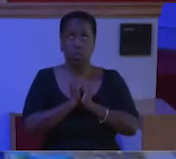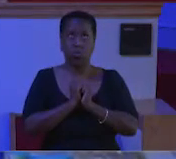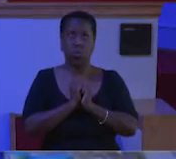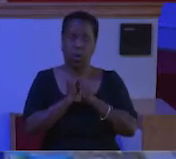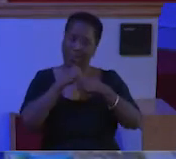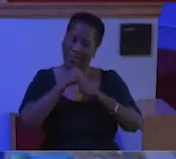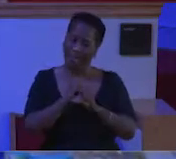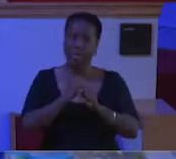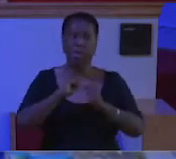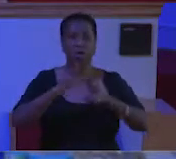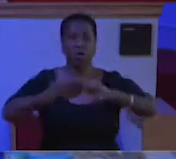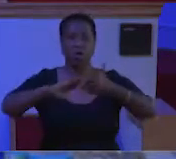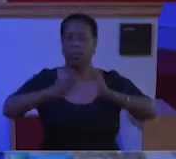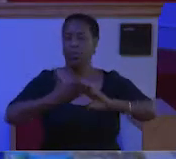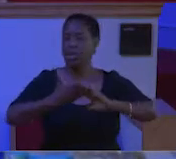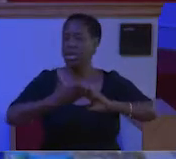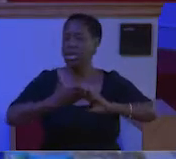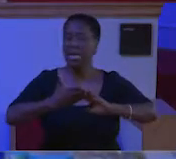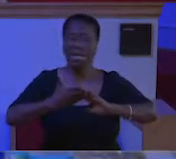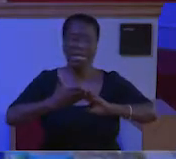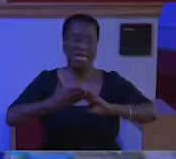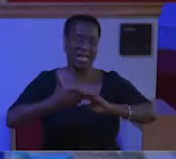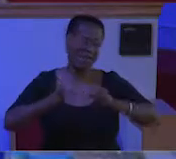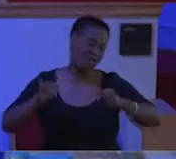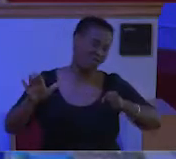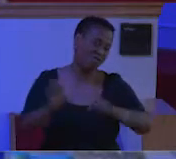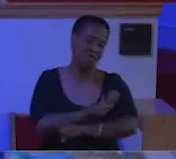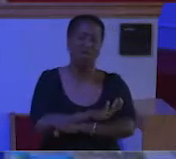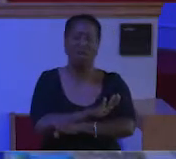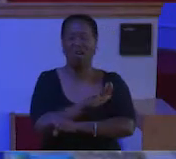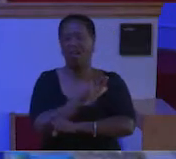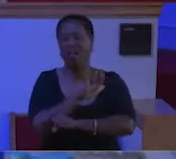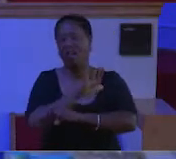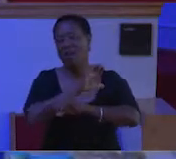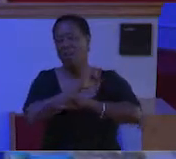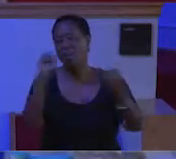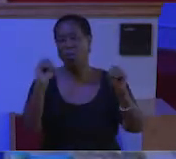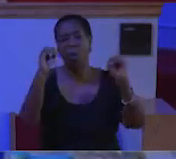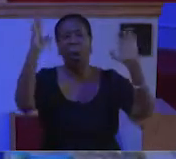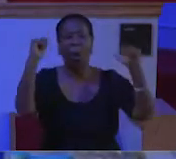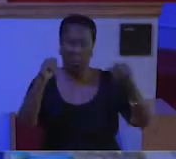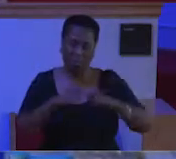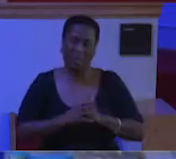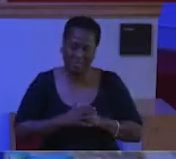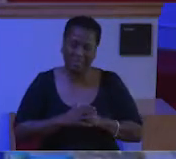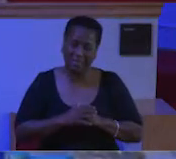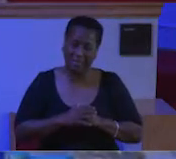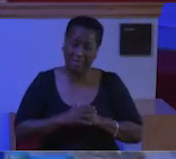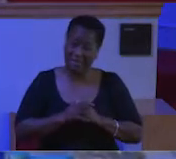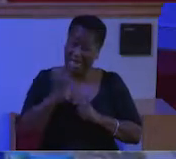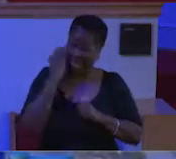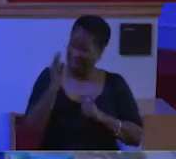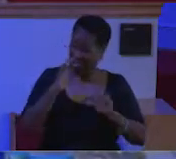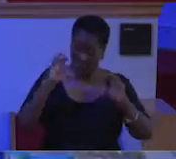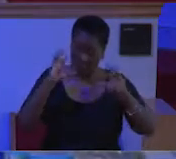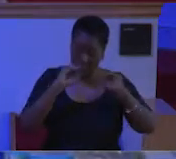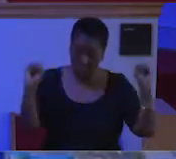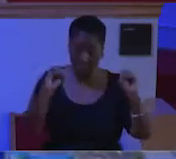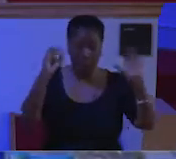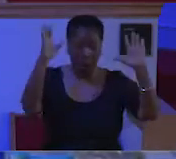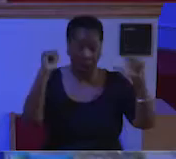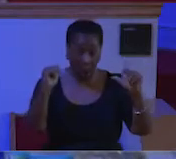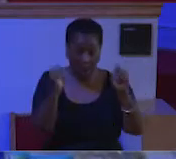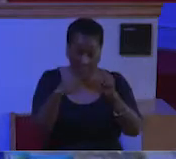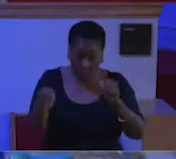community that is bereft of hope. And when we lose hope in